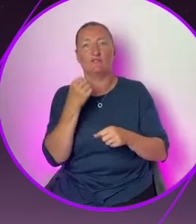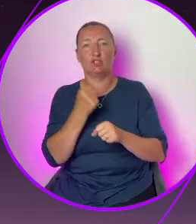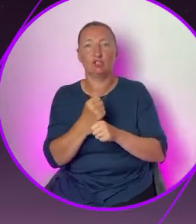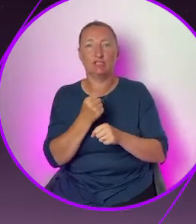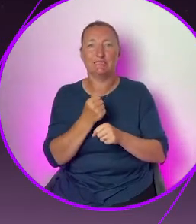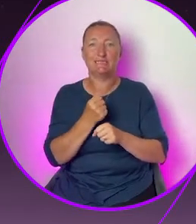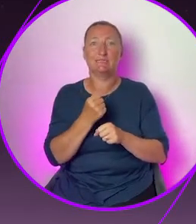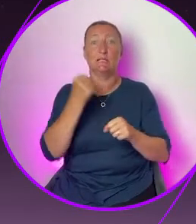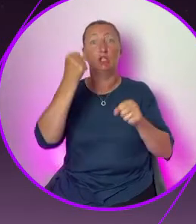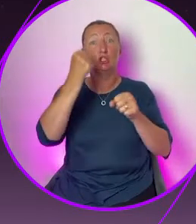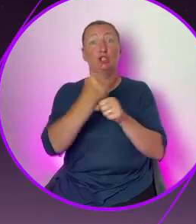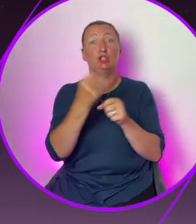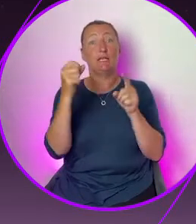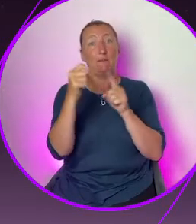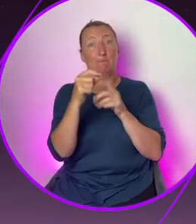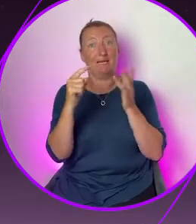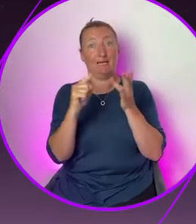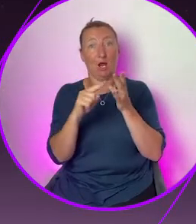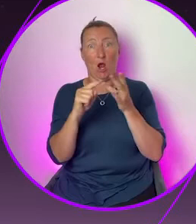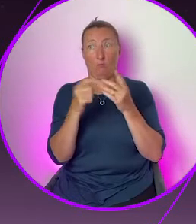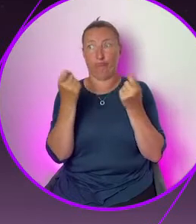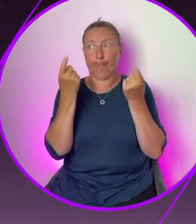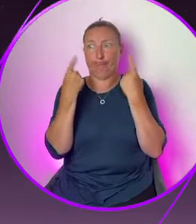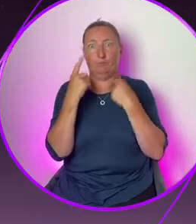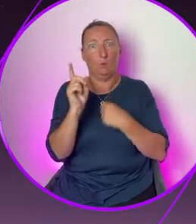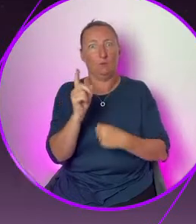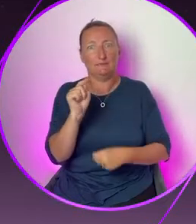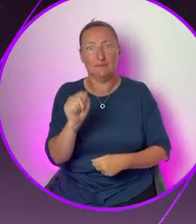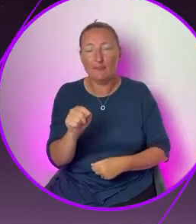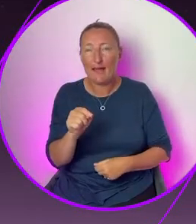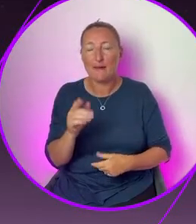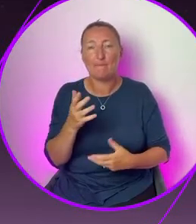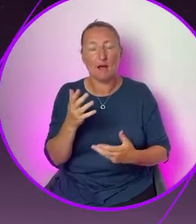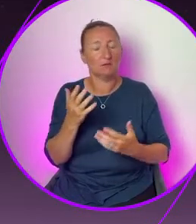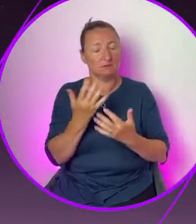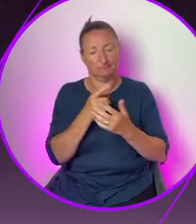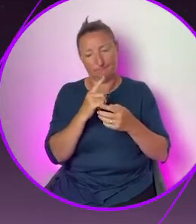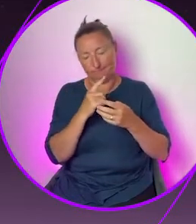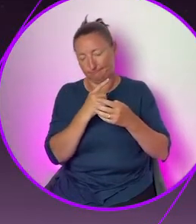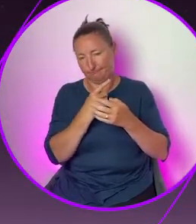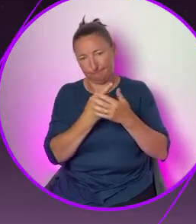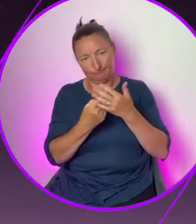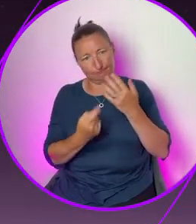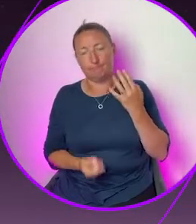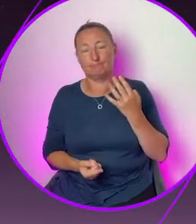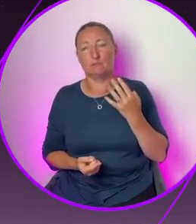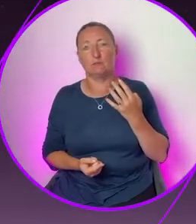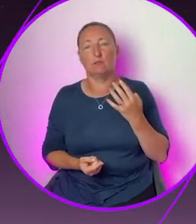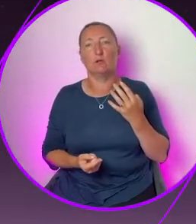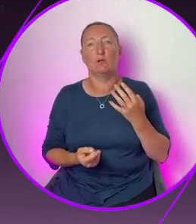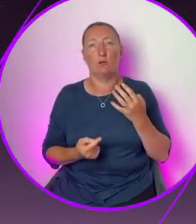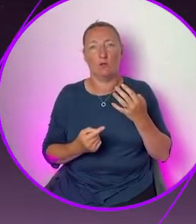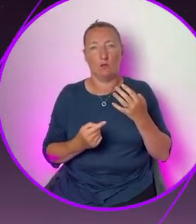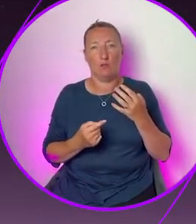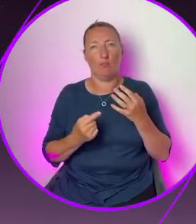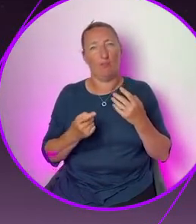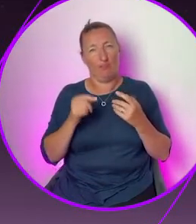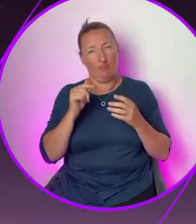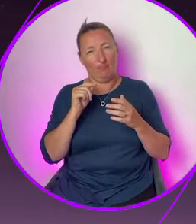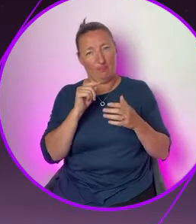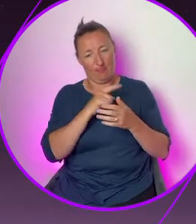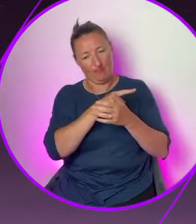GPU is something I've never heard of, and so on. Some of these properties properties of the visions